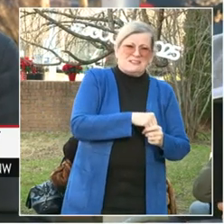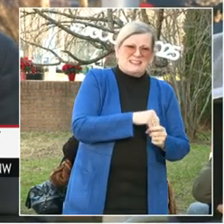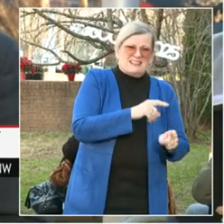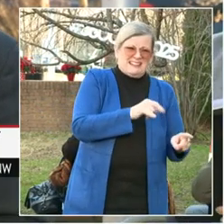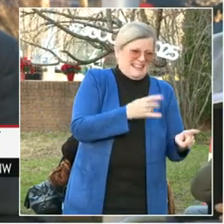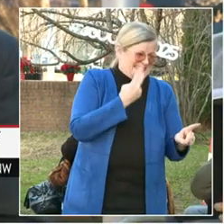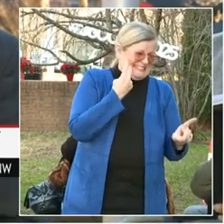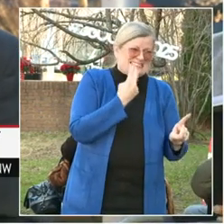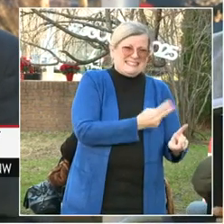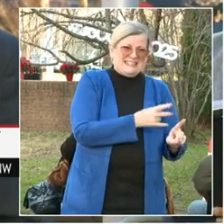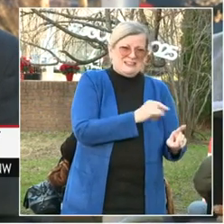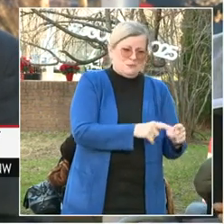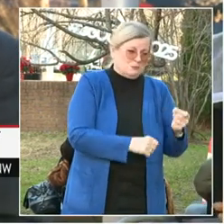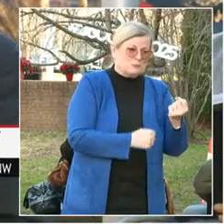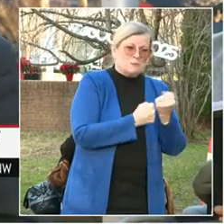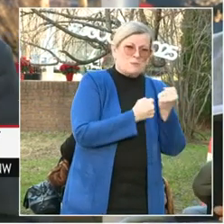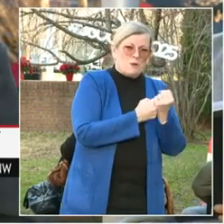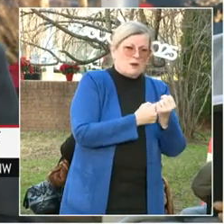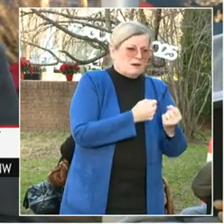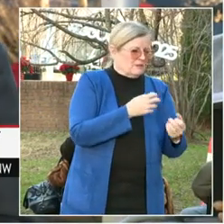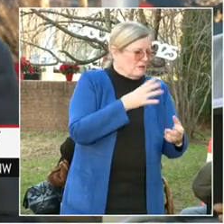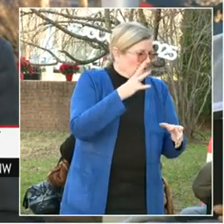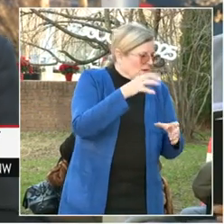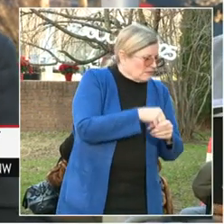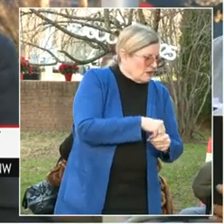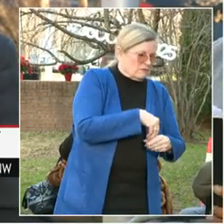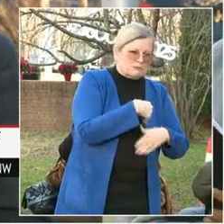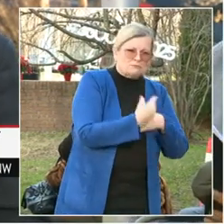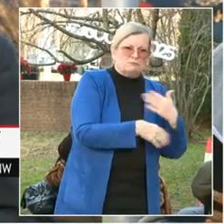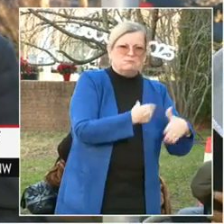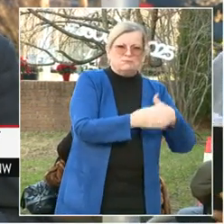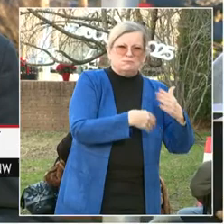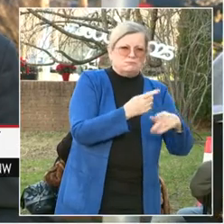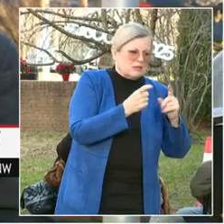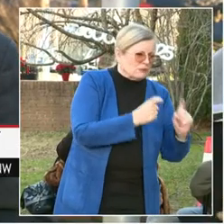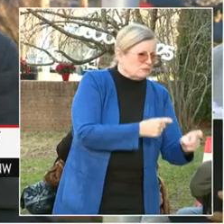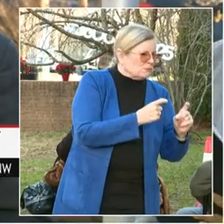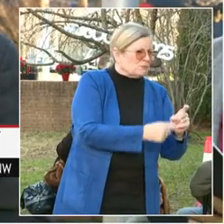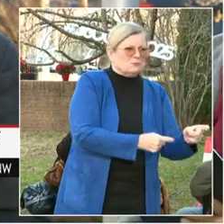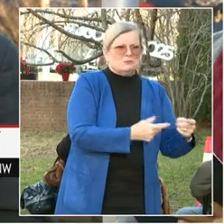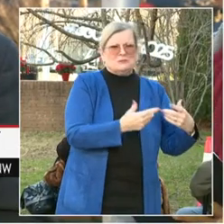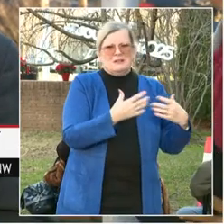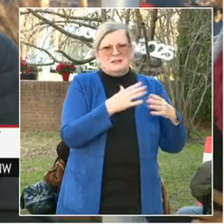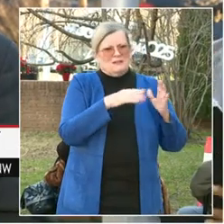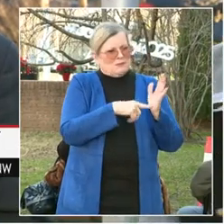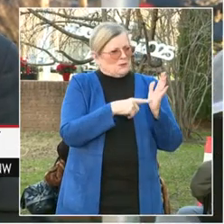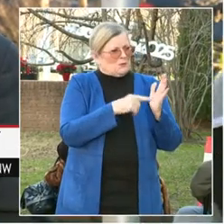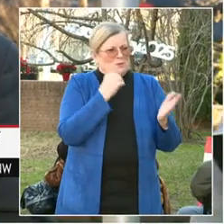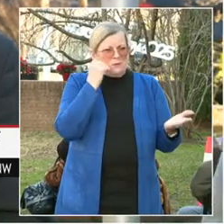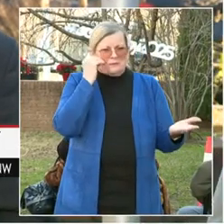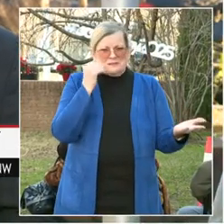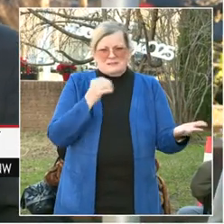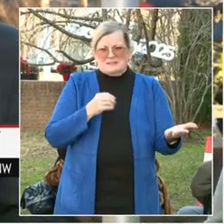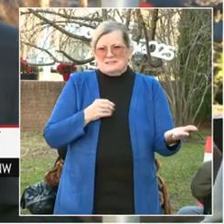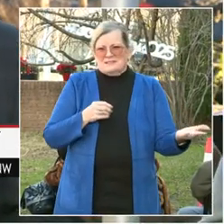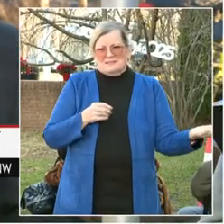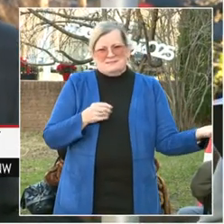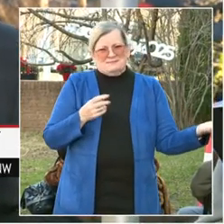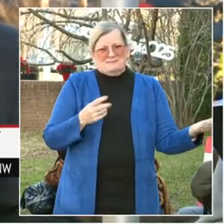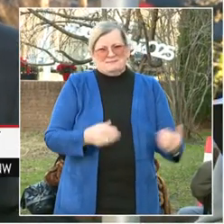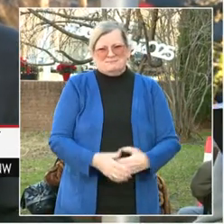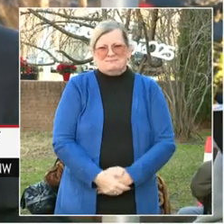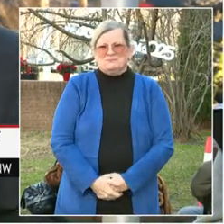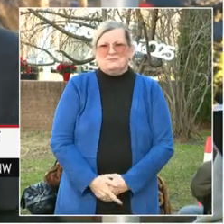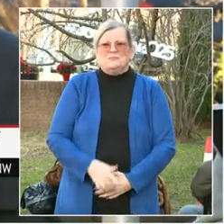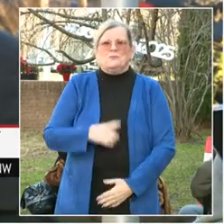the decision to contribute to affordable housing in this city. The Urban Institute estimates that faith-based institutions